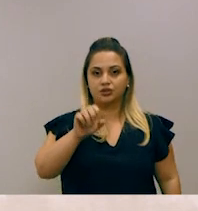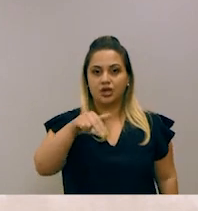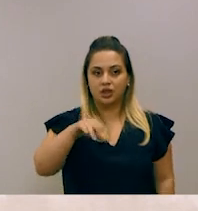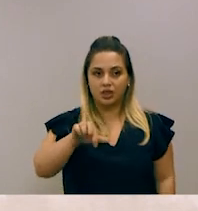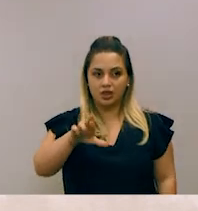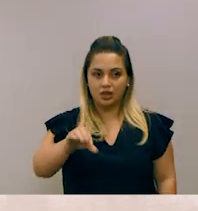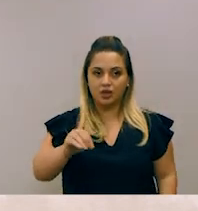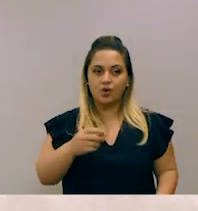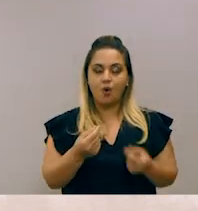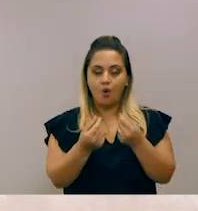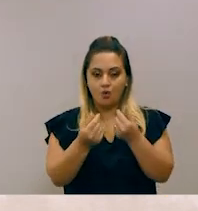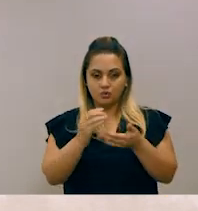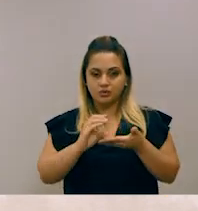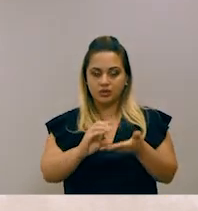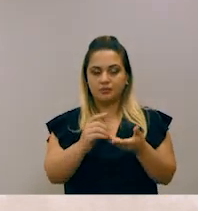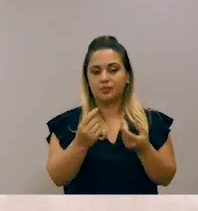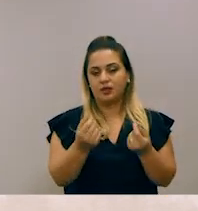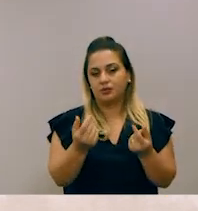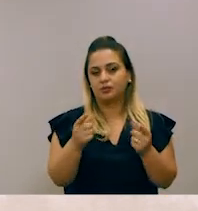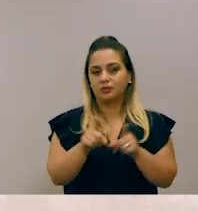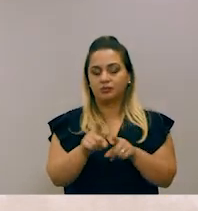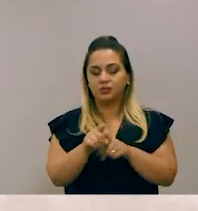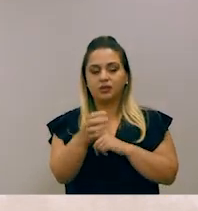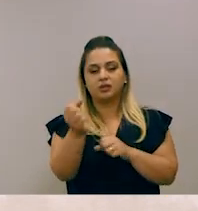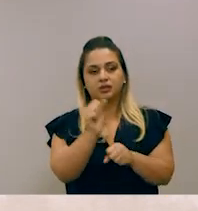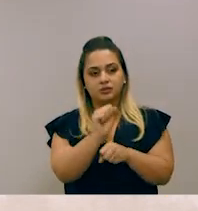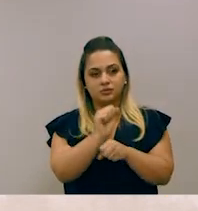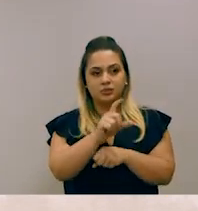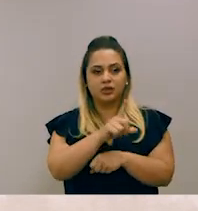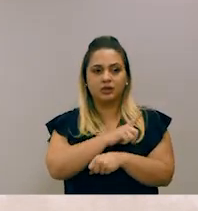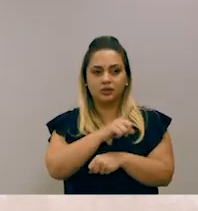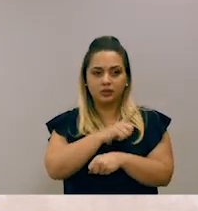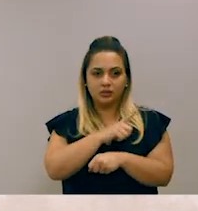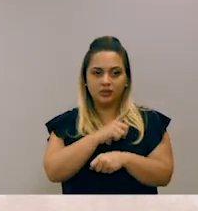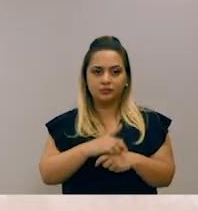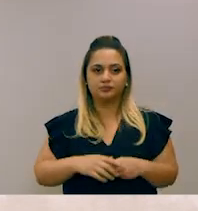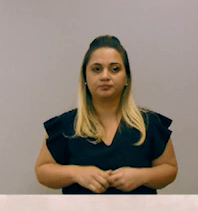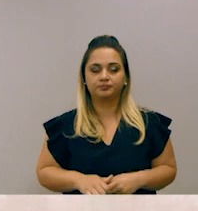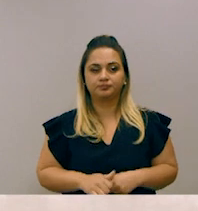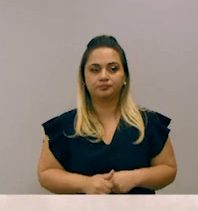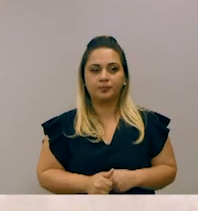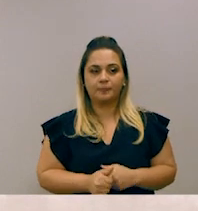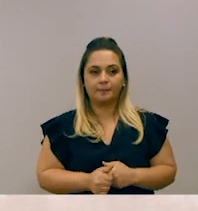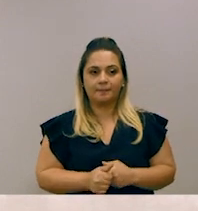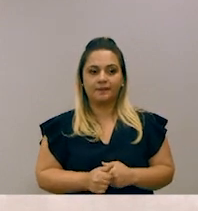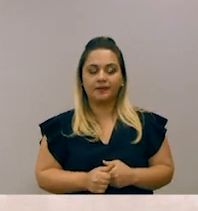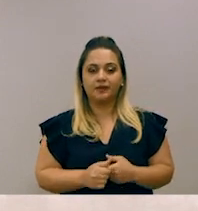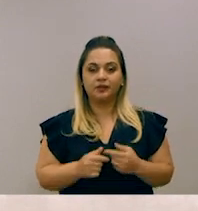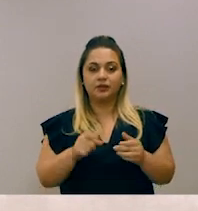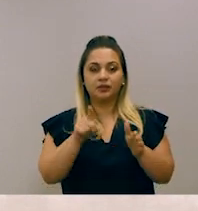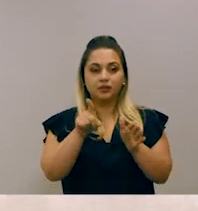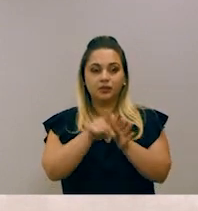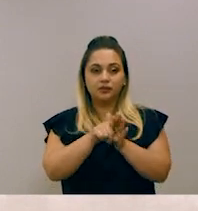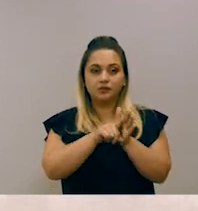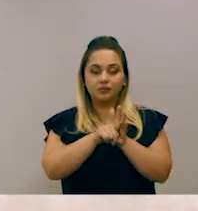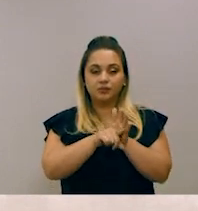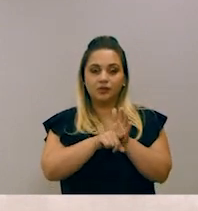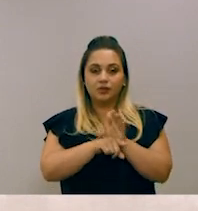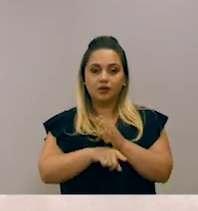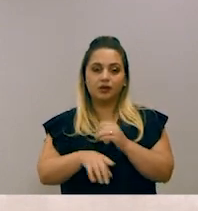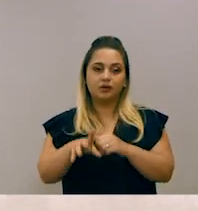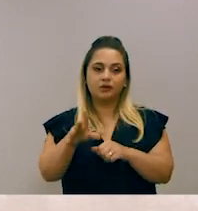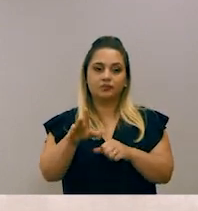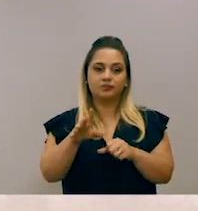the capacity of the model to identify automatically from the text relevant information, and I didn't add any